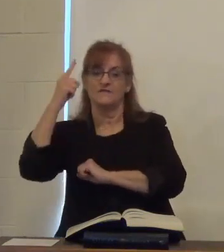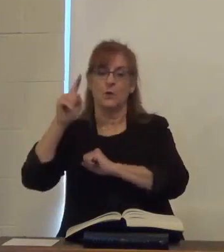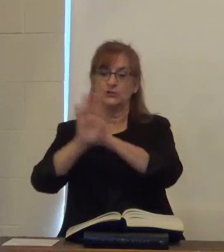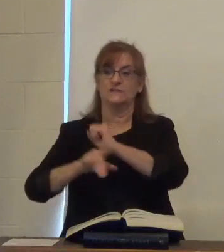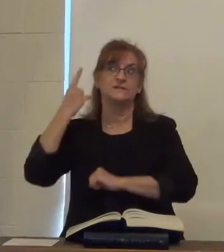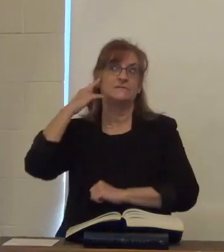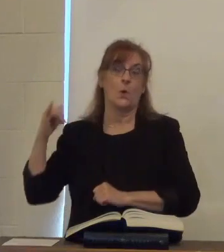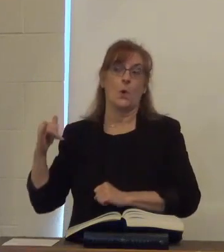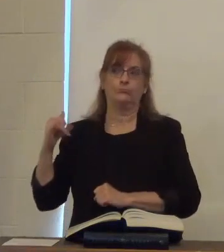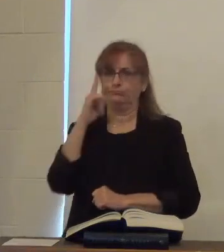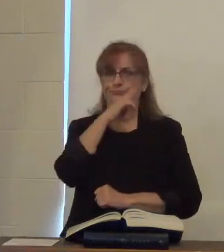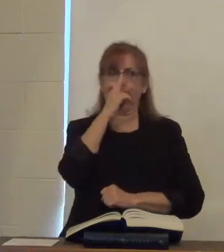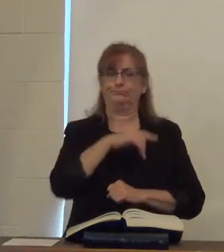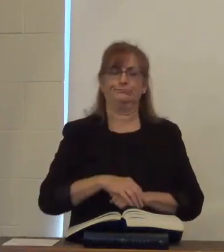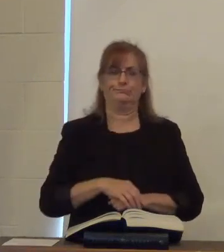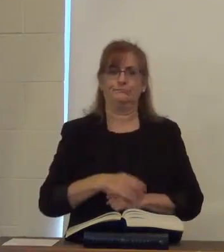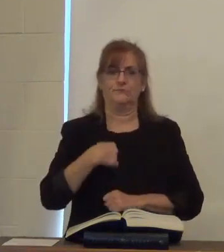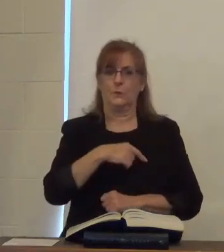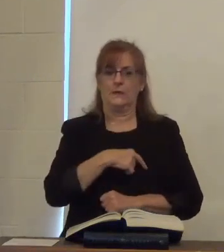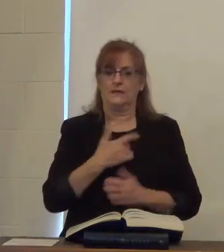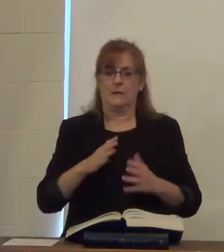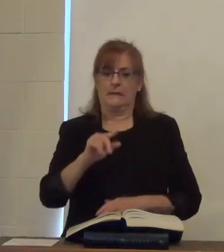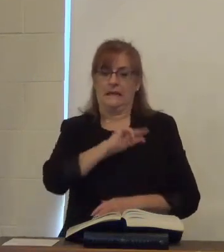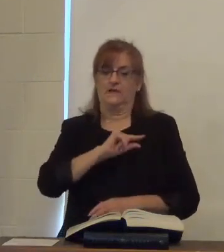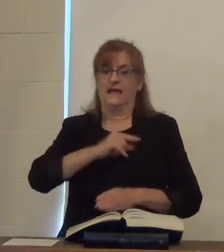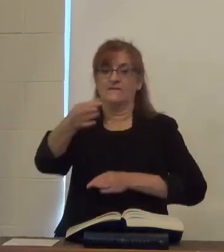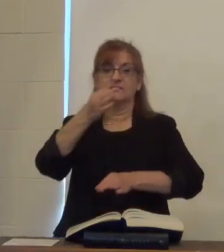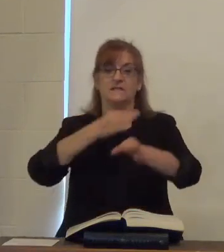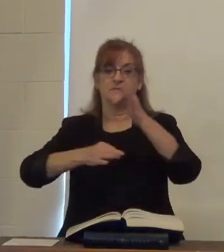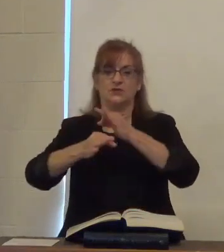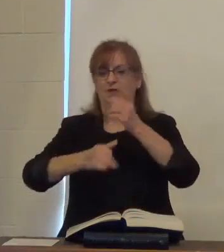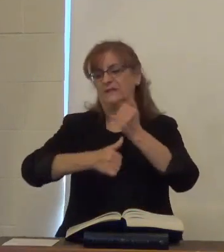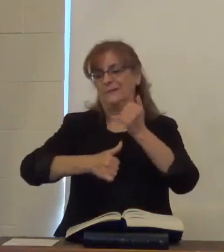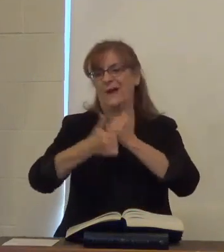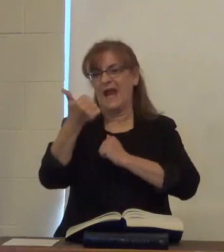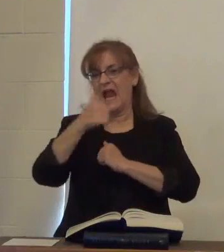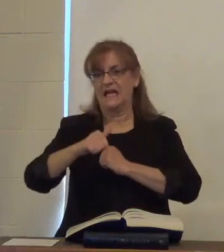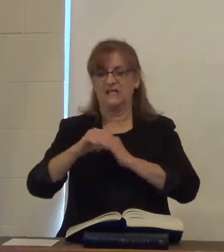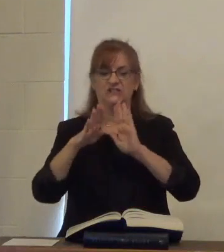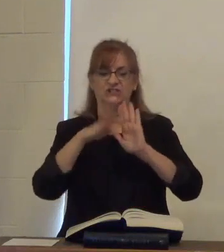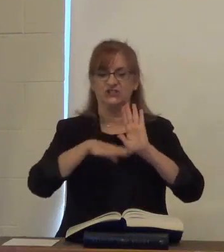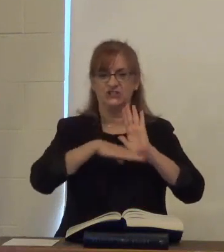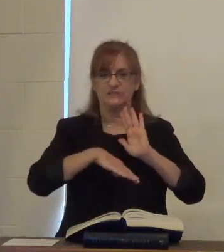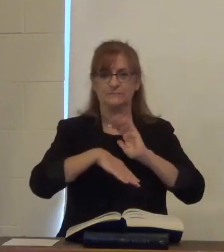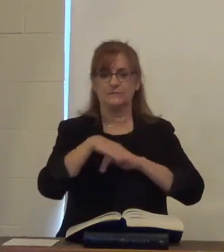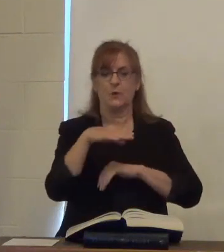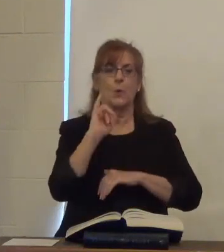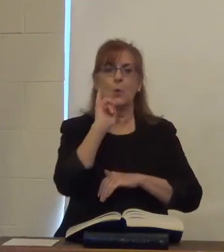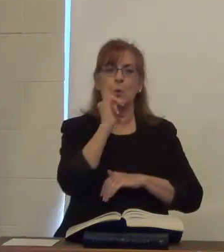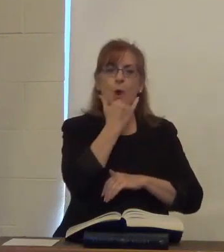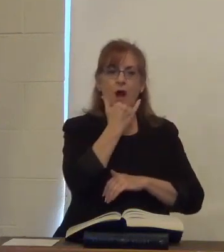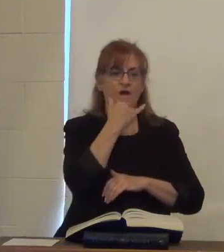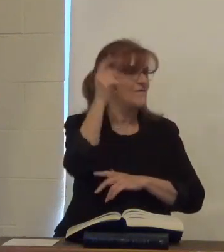gold. May we not be guilty of substituting any inferior brass philosophies of the